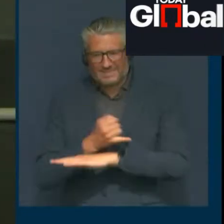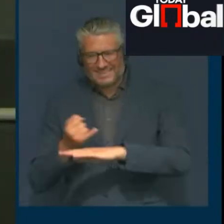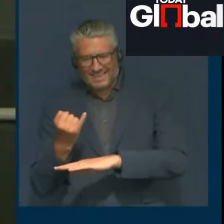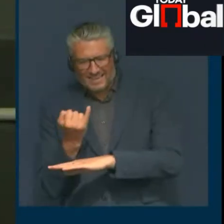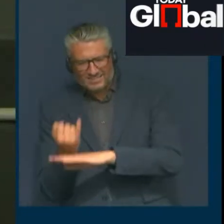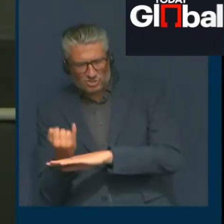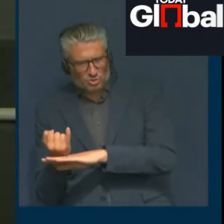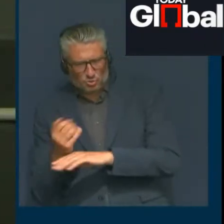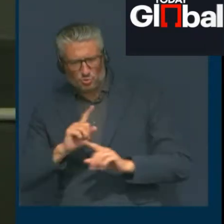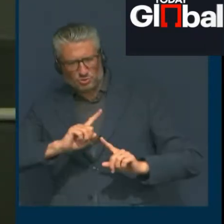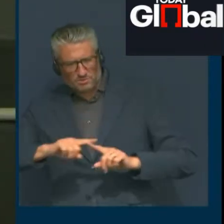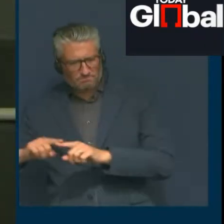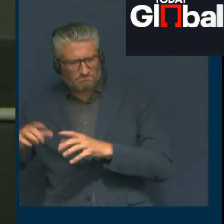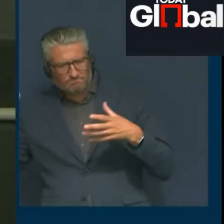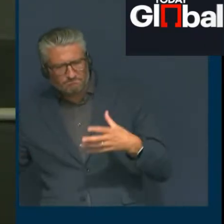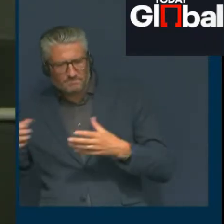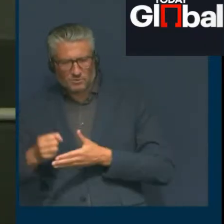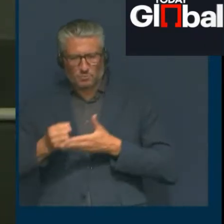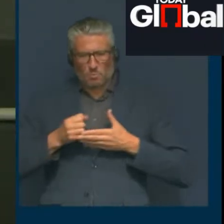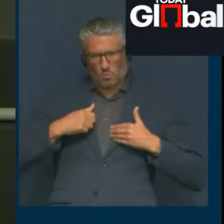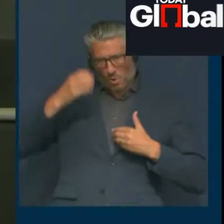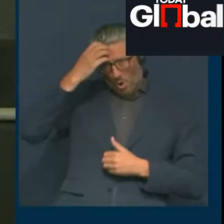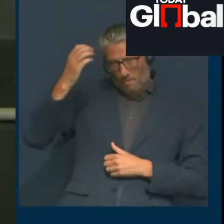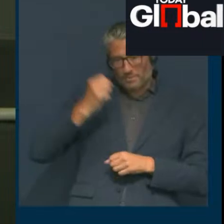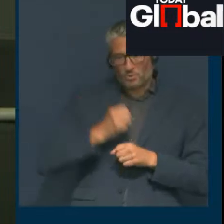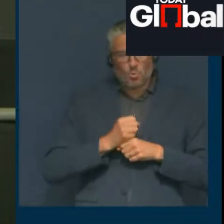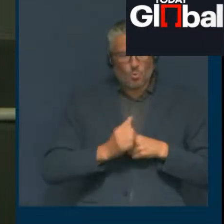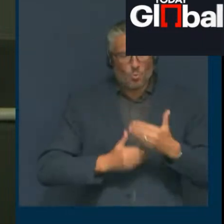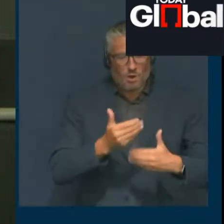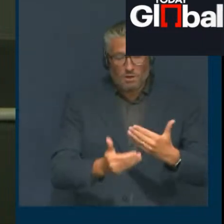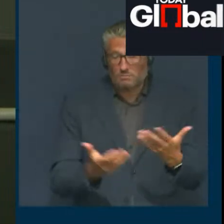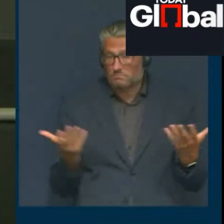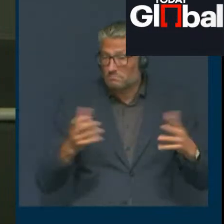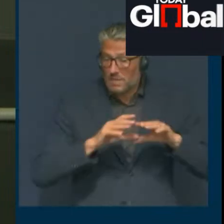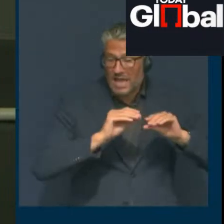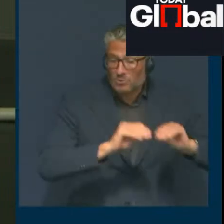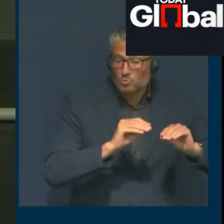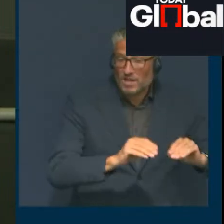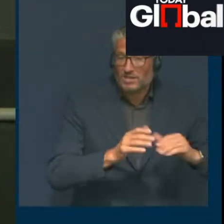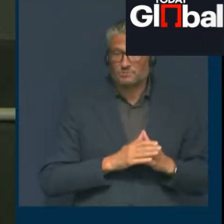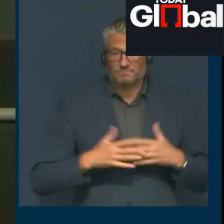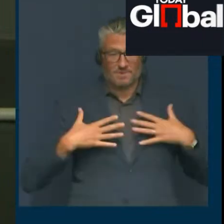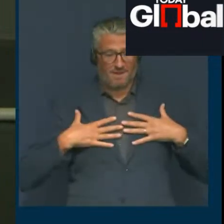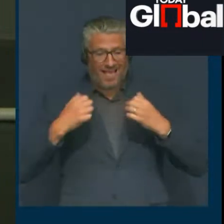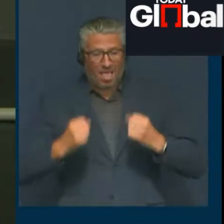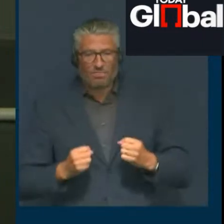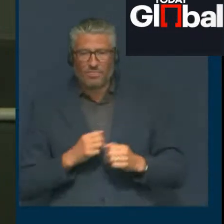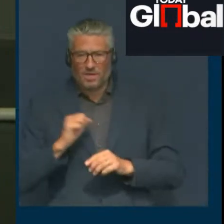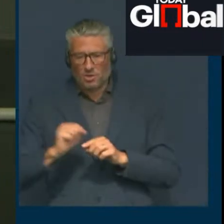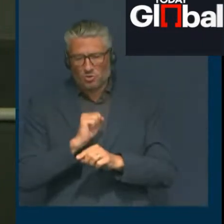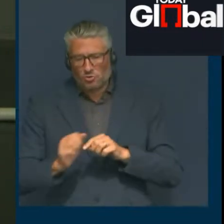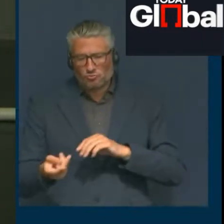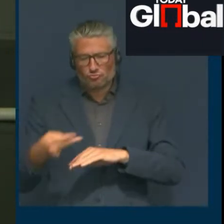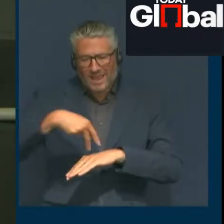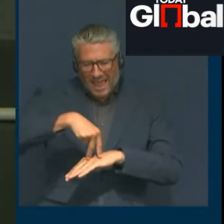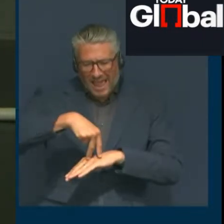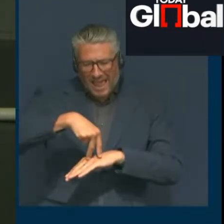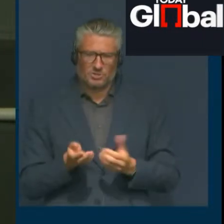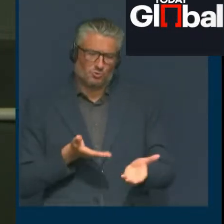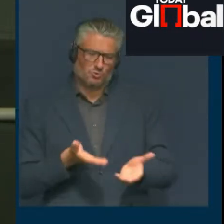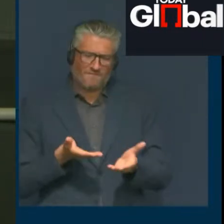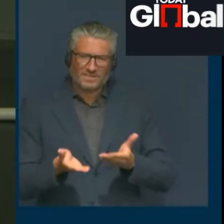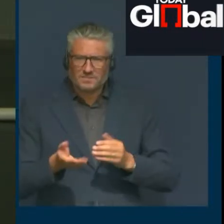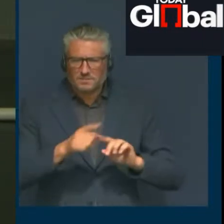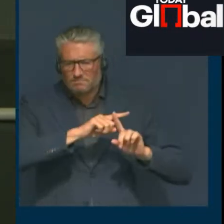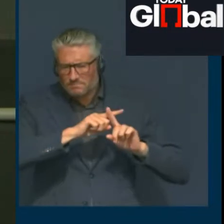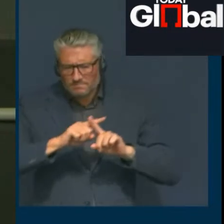programs that respond to the needs of persons with disabilities in the field of education, health, rehabilitation, protection, and basic services.